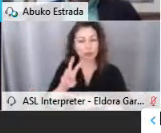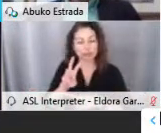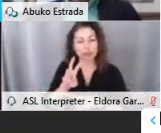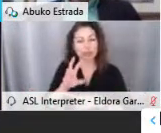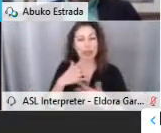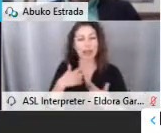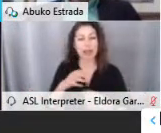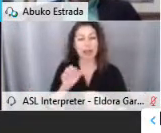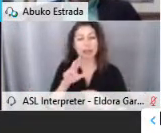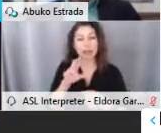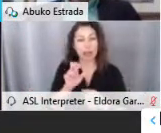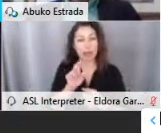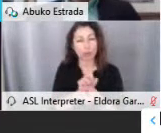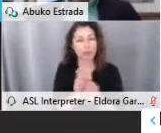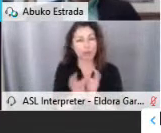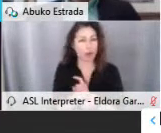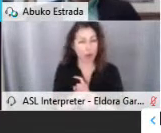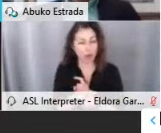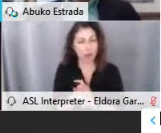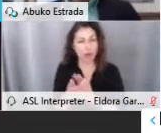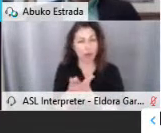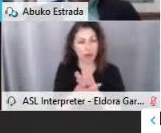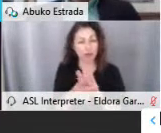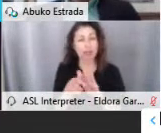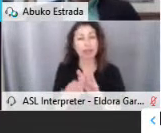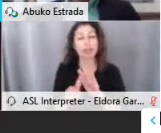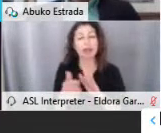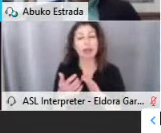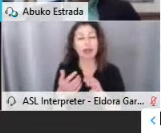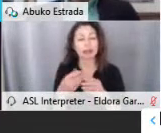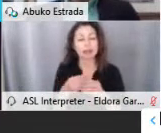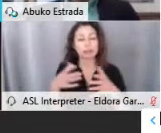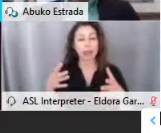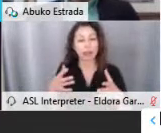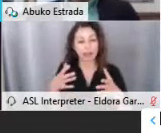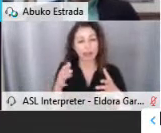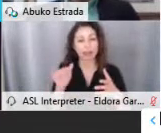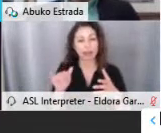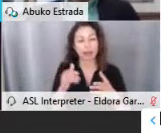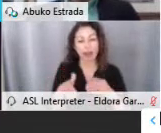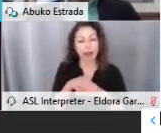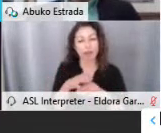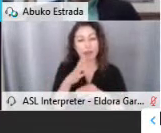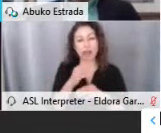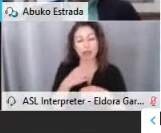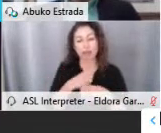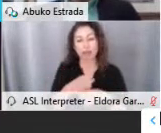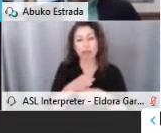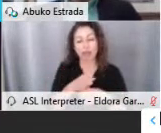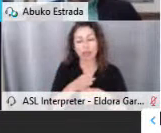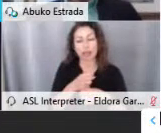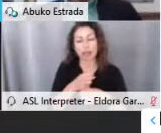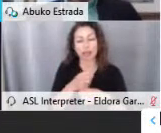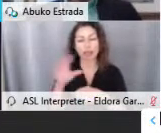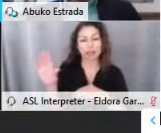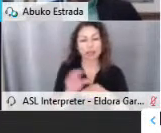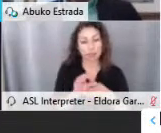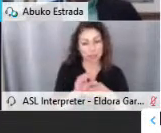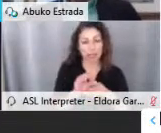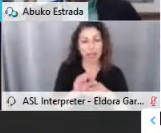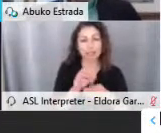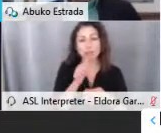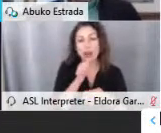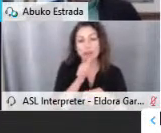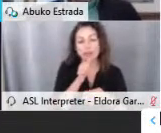reform legislation that expanded coverage and created a subsidized private insurance market for low-income